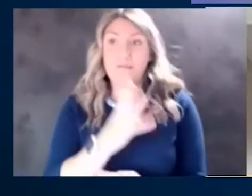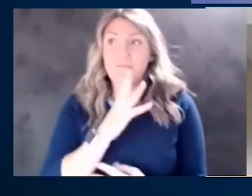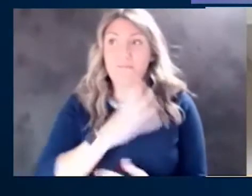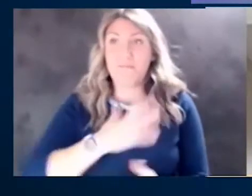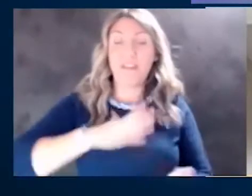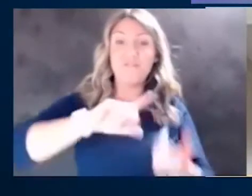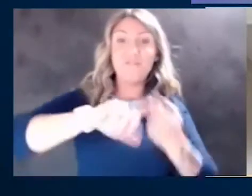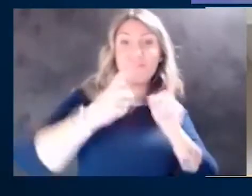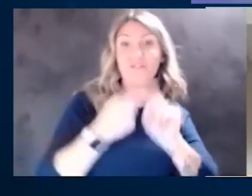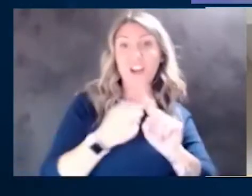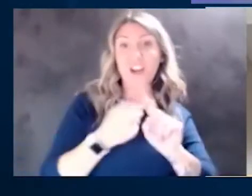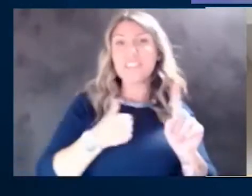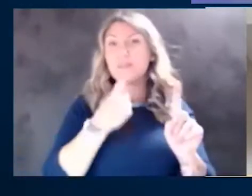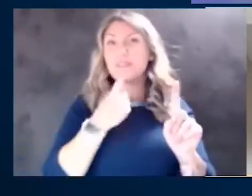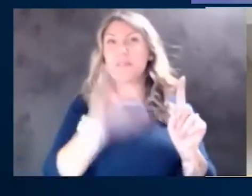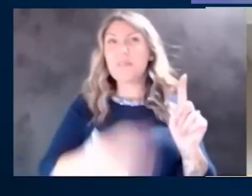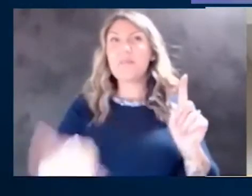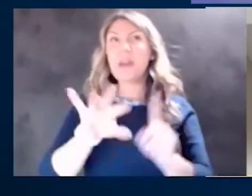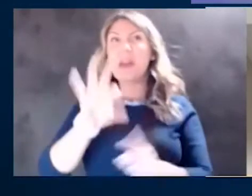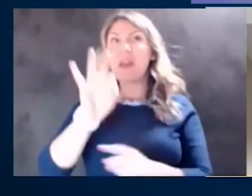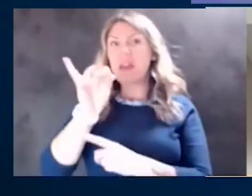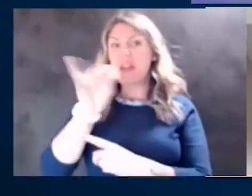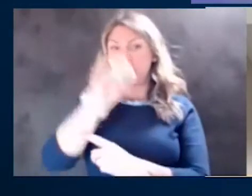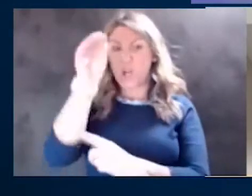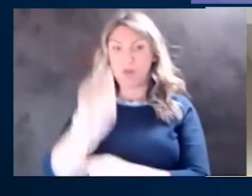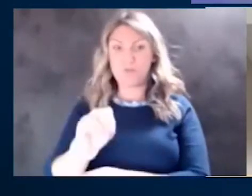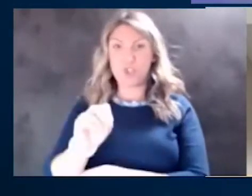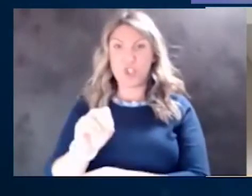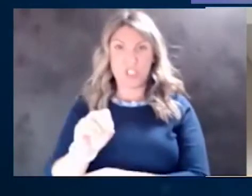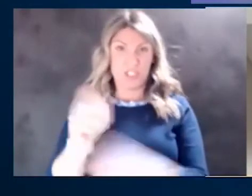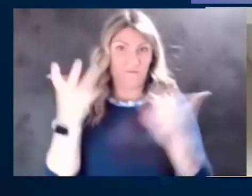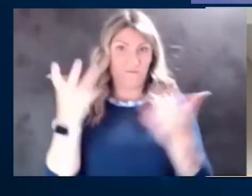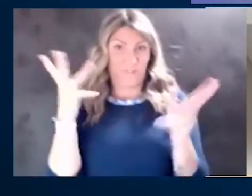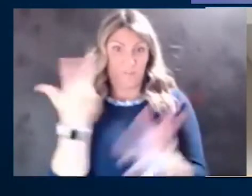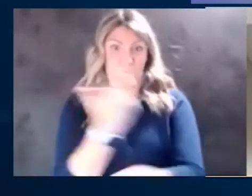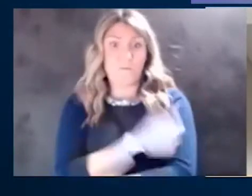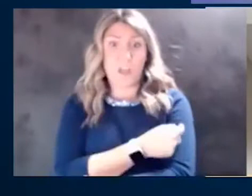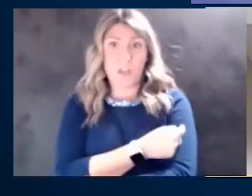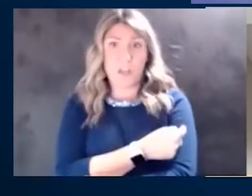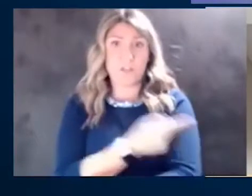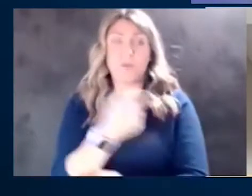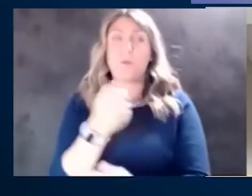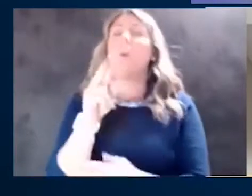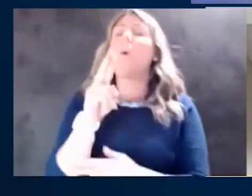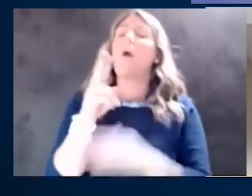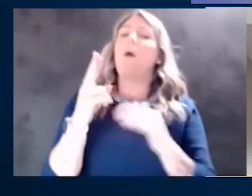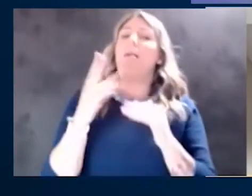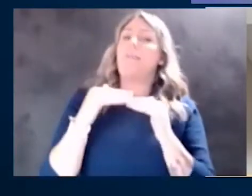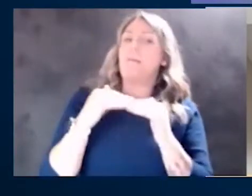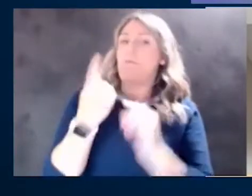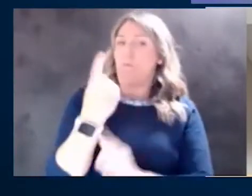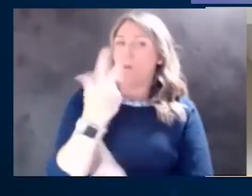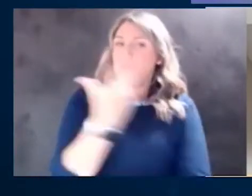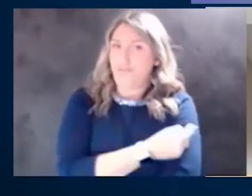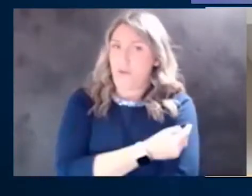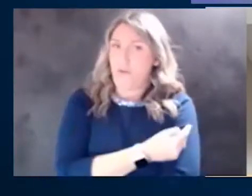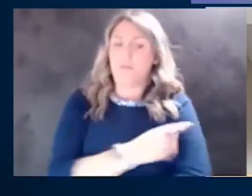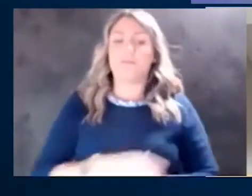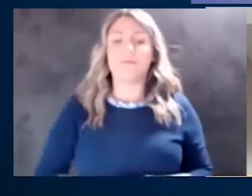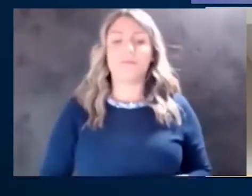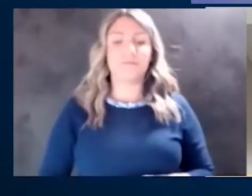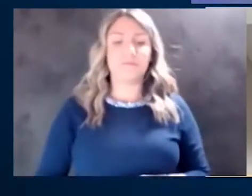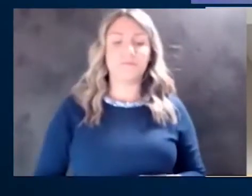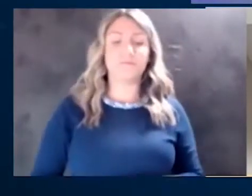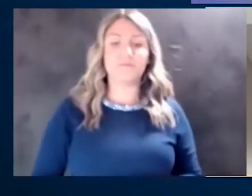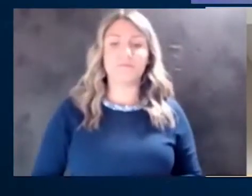friends, and I'd say about like 90% of them have been getting vaccinated, have gotten like at least the first shot. So